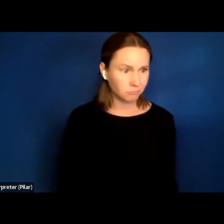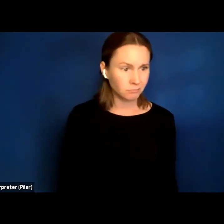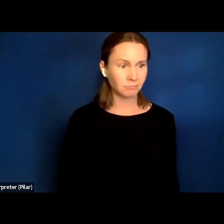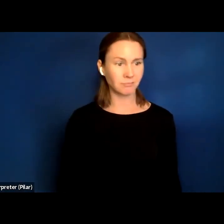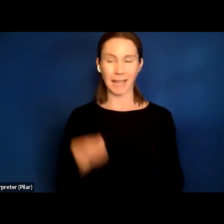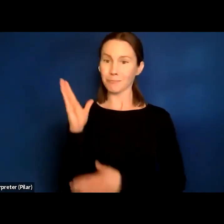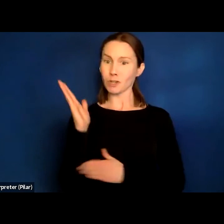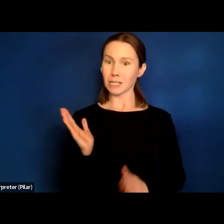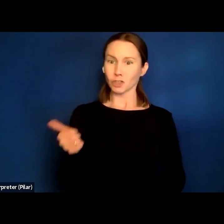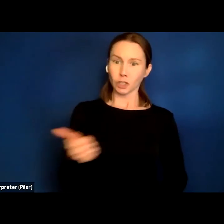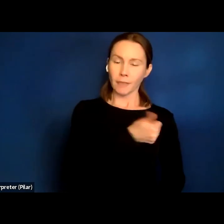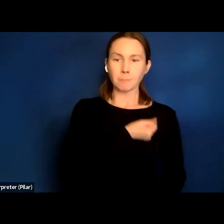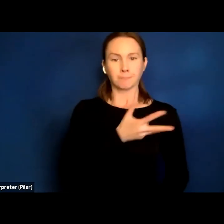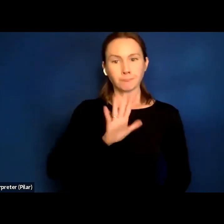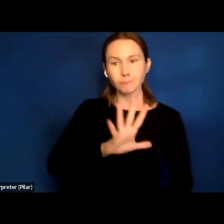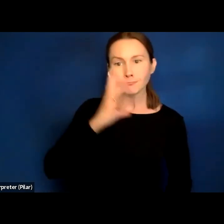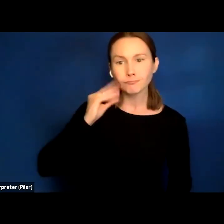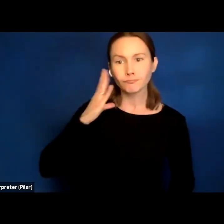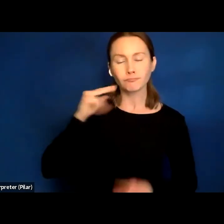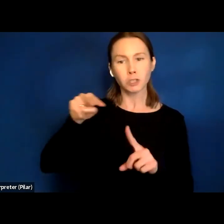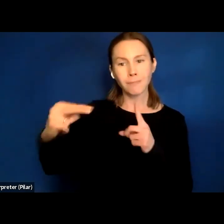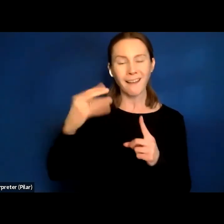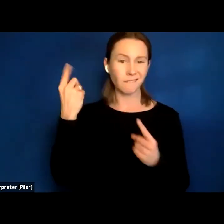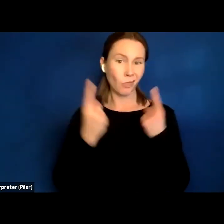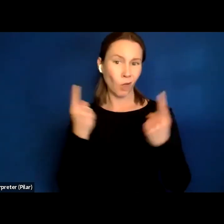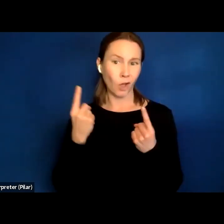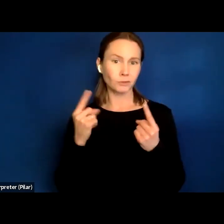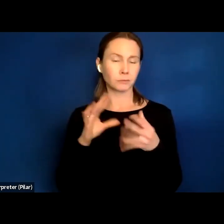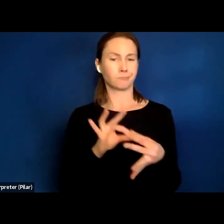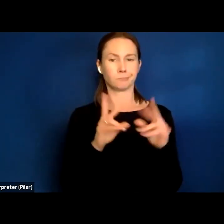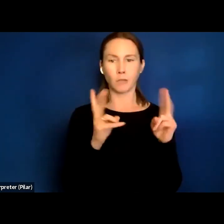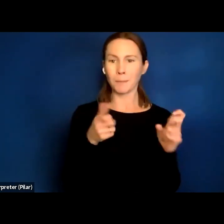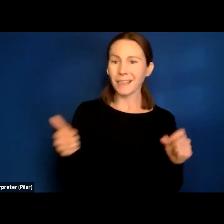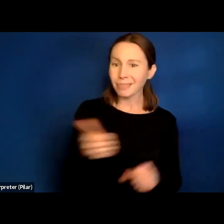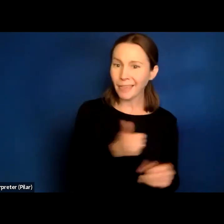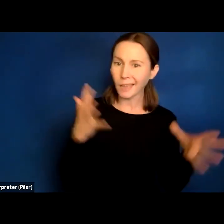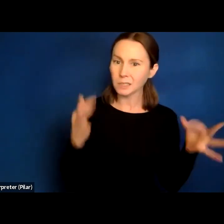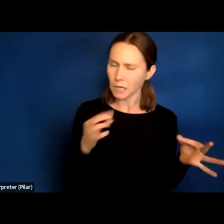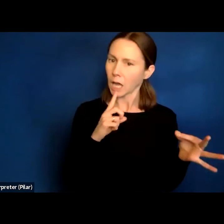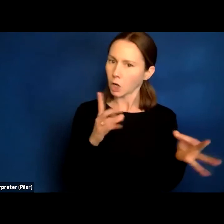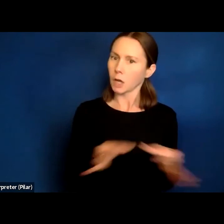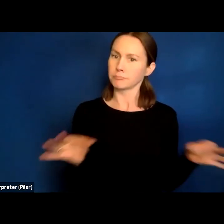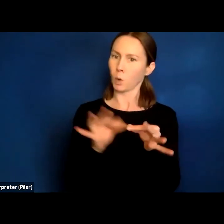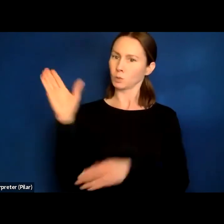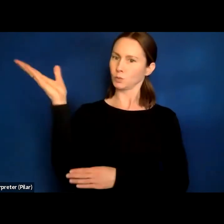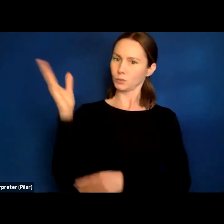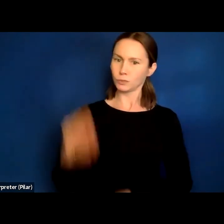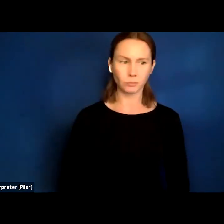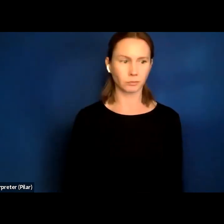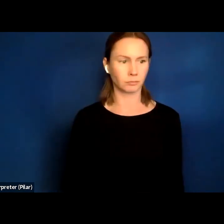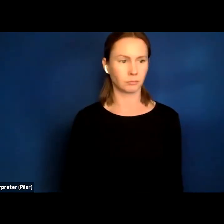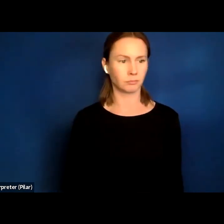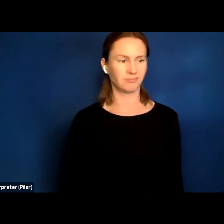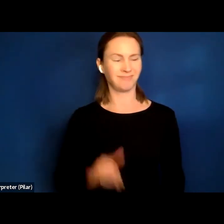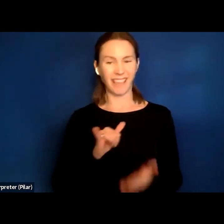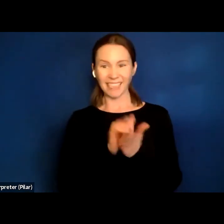their experiences, perspectives, and thoughts on topics that they decide is important. And at the time in 26, I